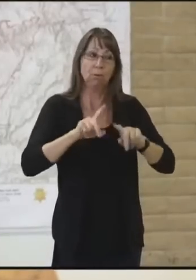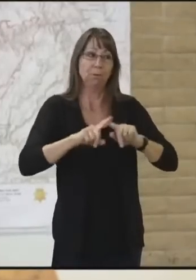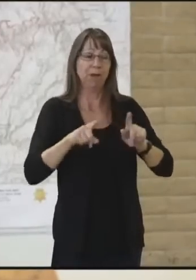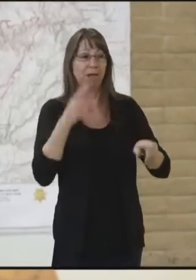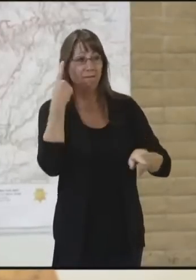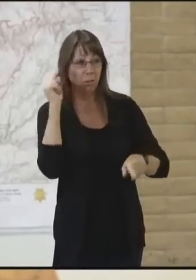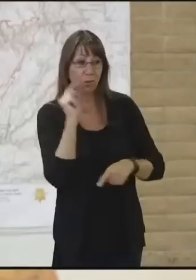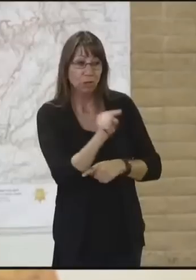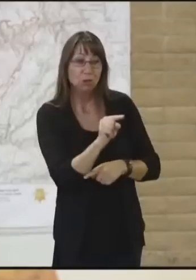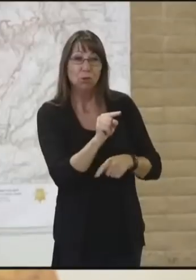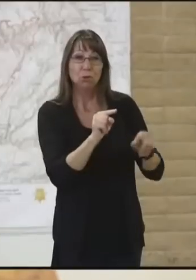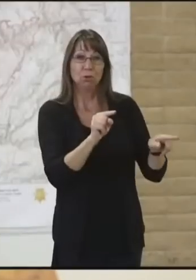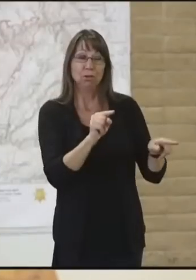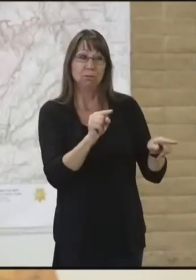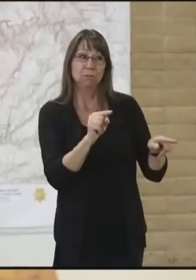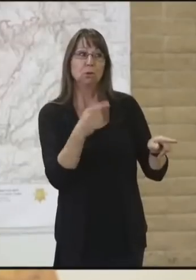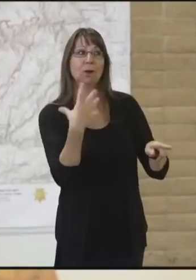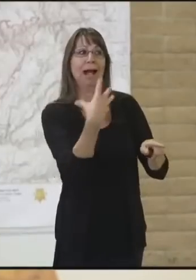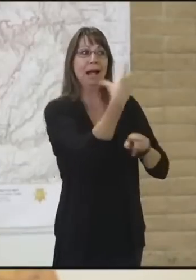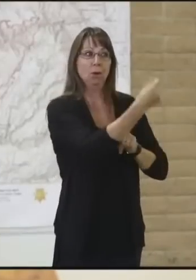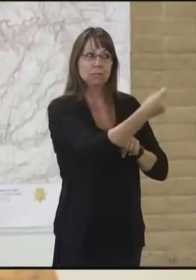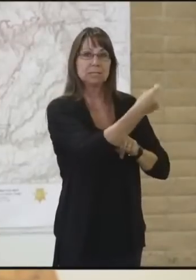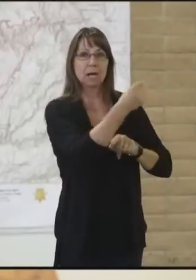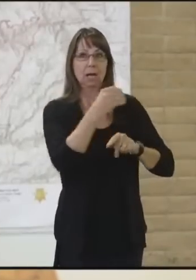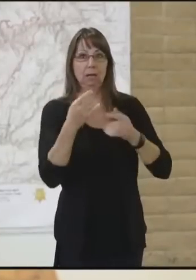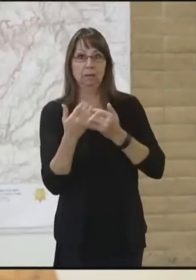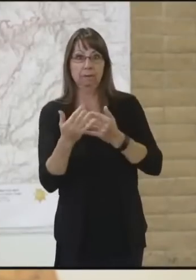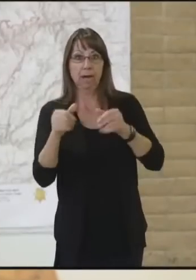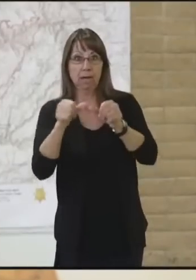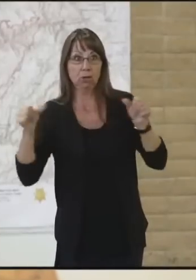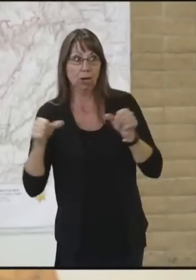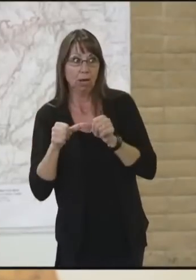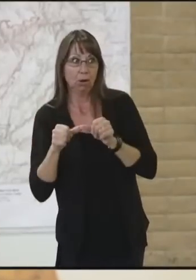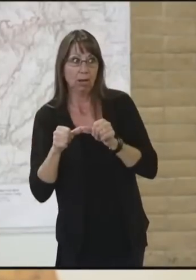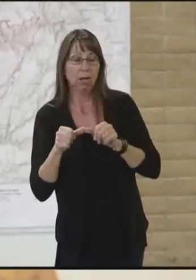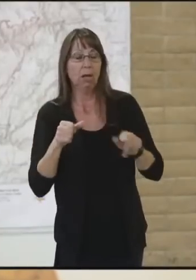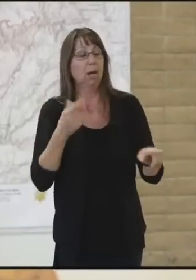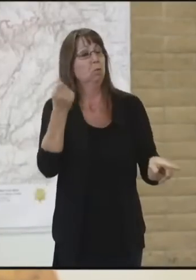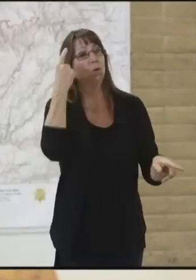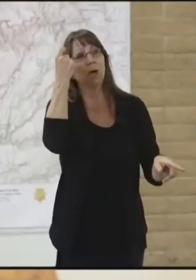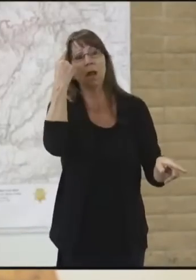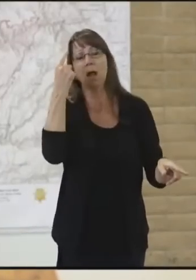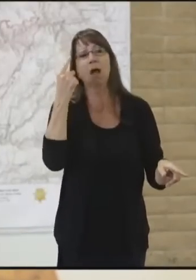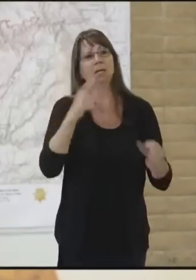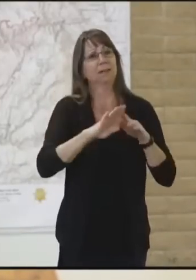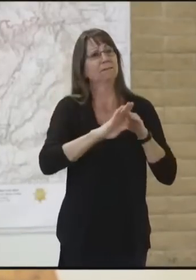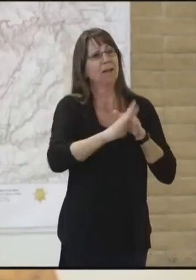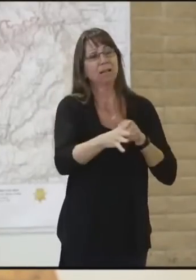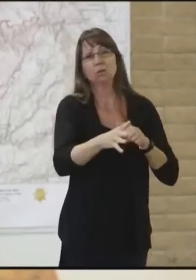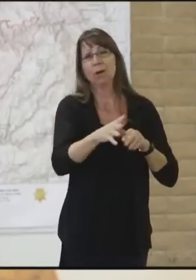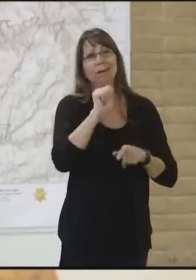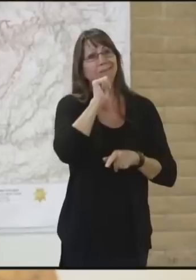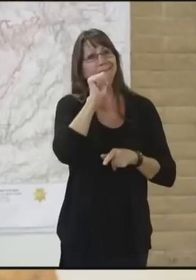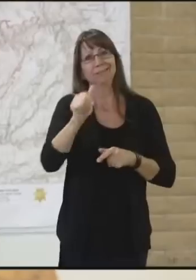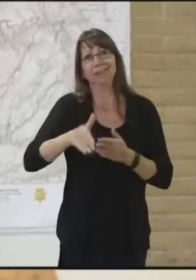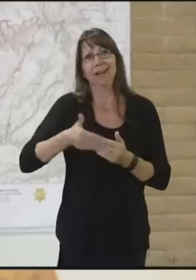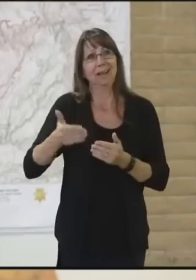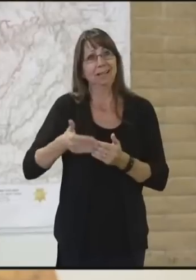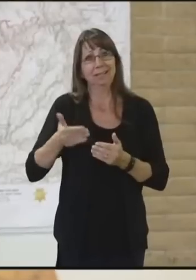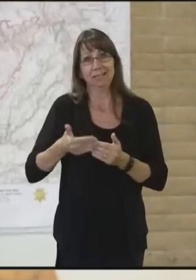area, the fire area, being evacuated is an inconvenience. Those within the fire